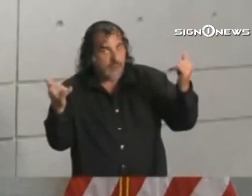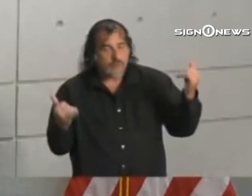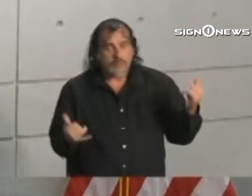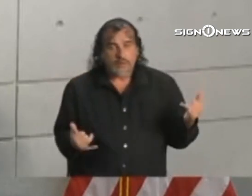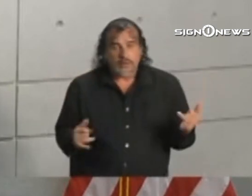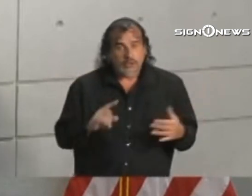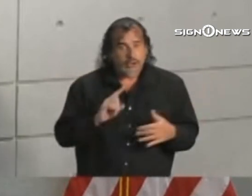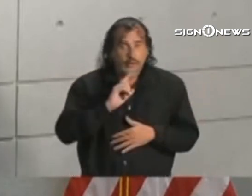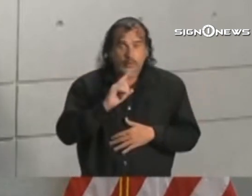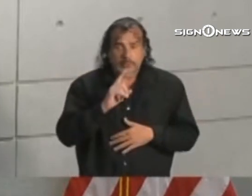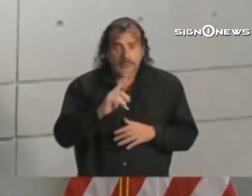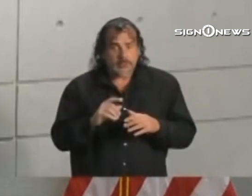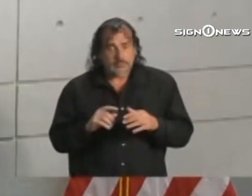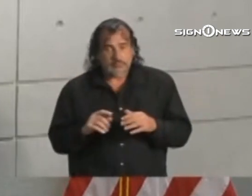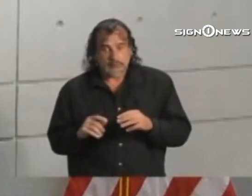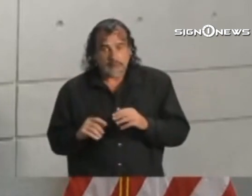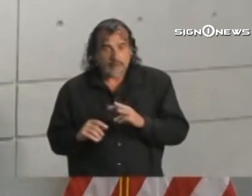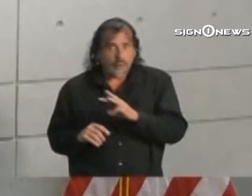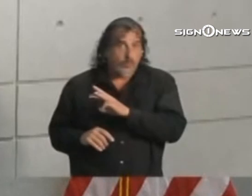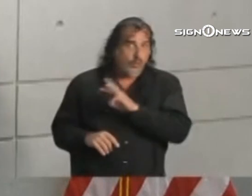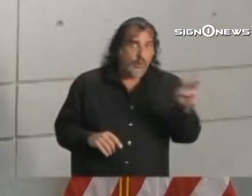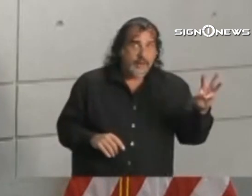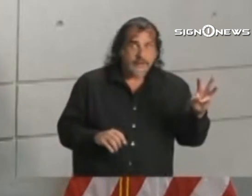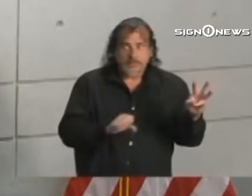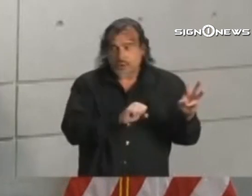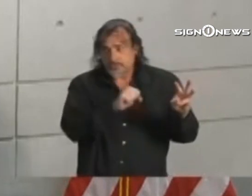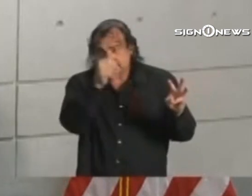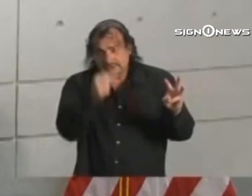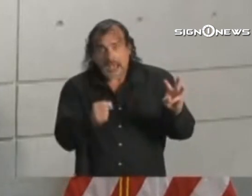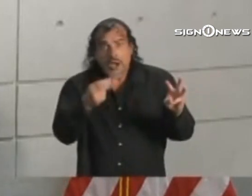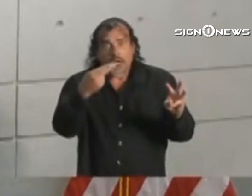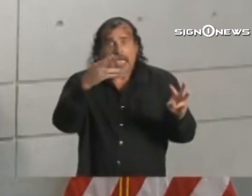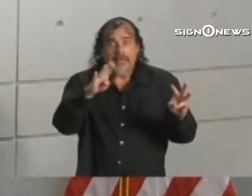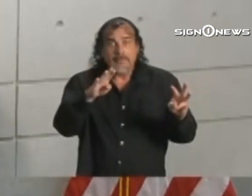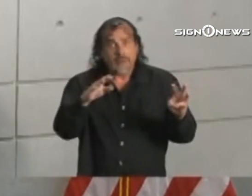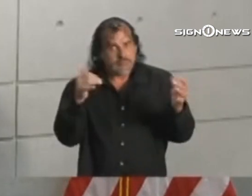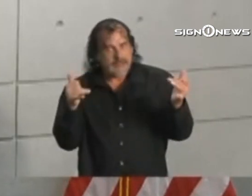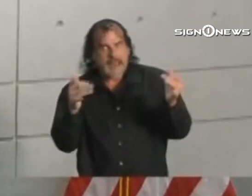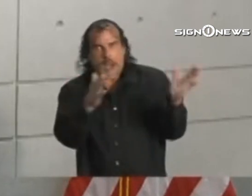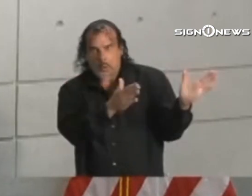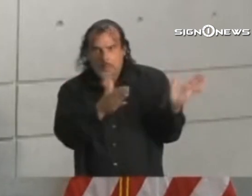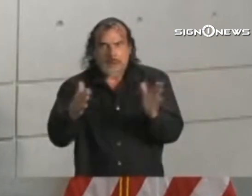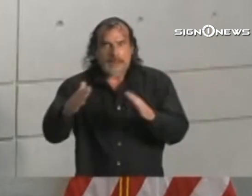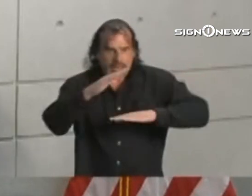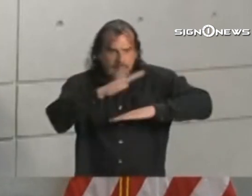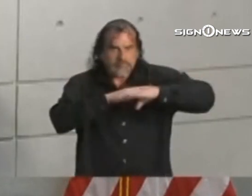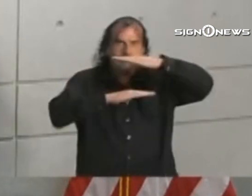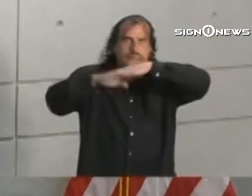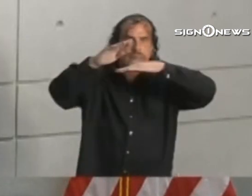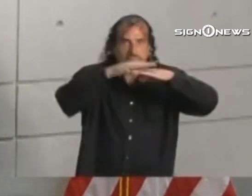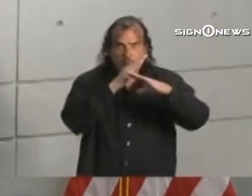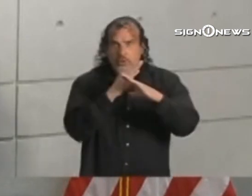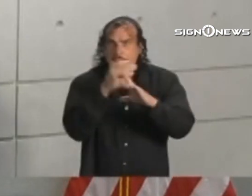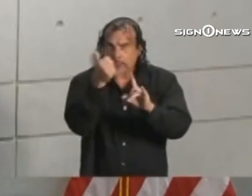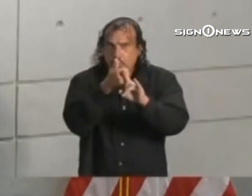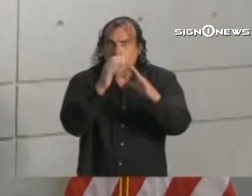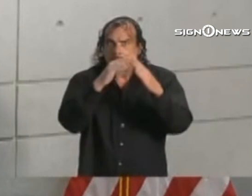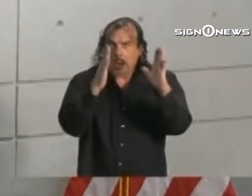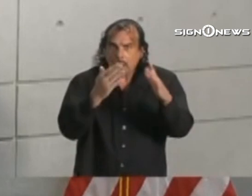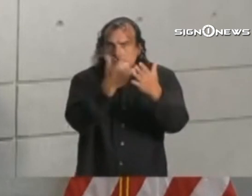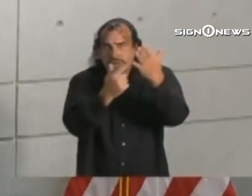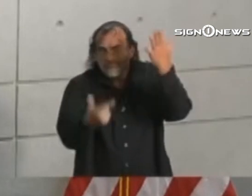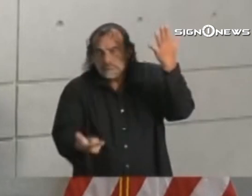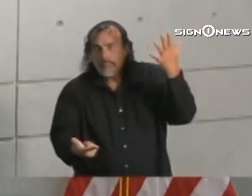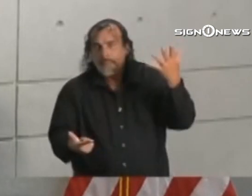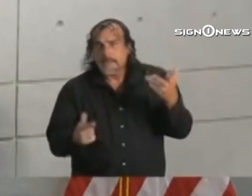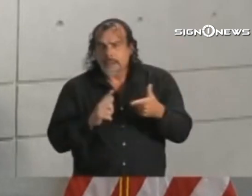really west or south of Hattiesburg is now. And we'll determine, we'll make more